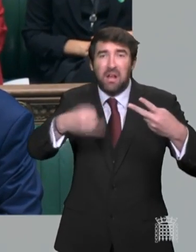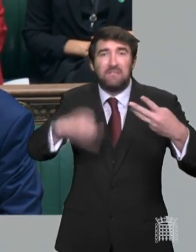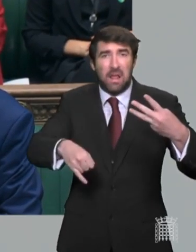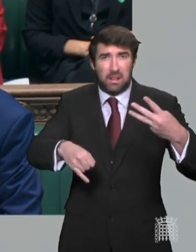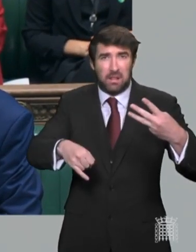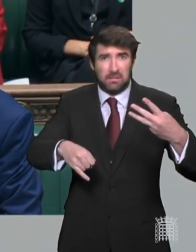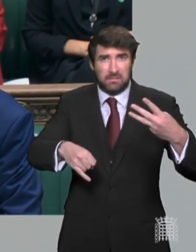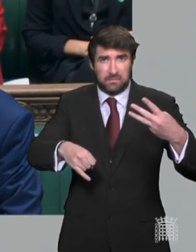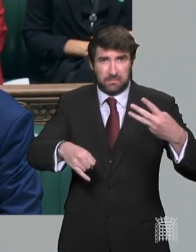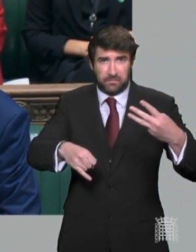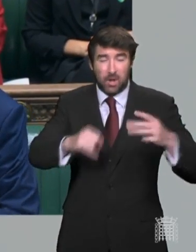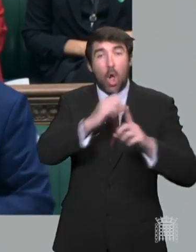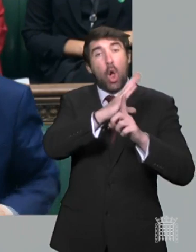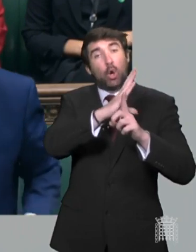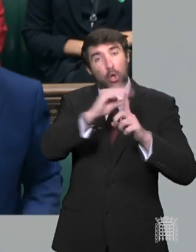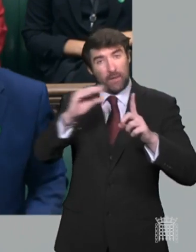2.5